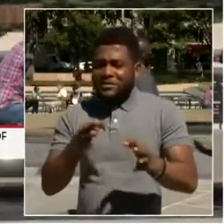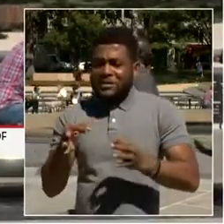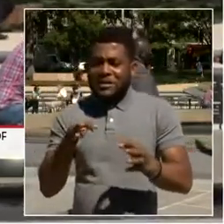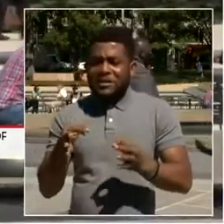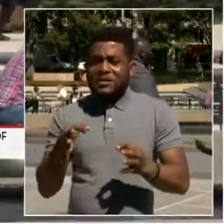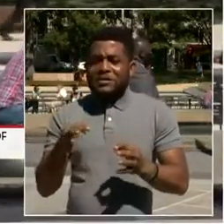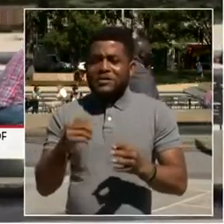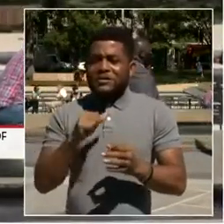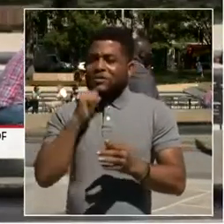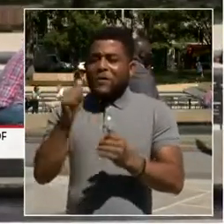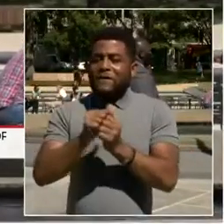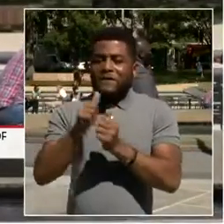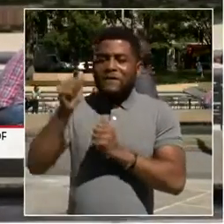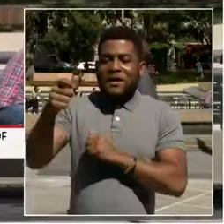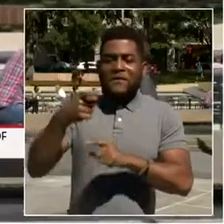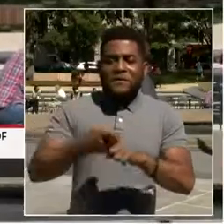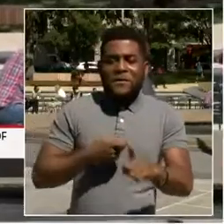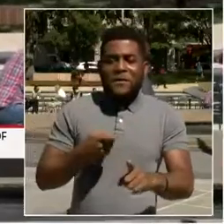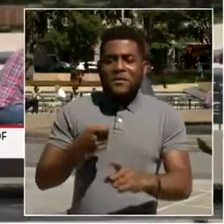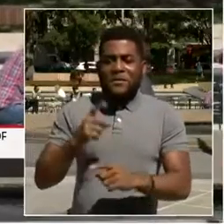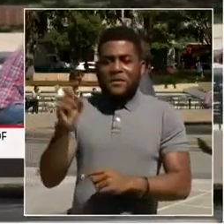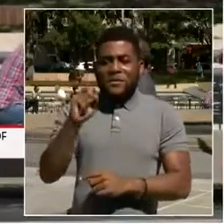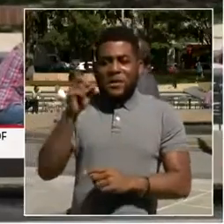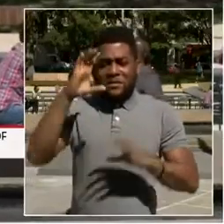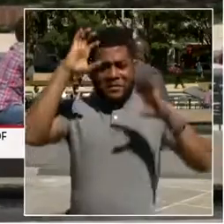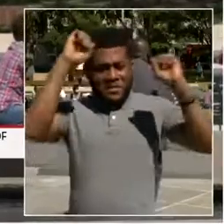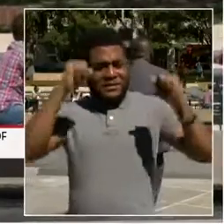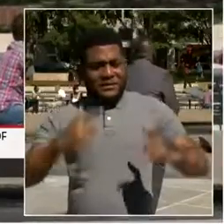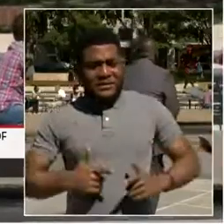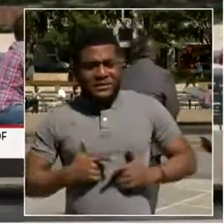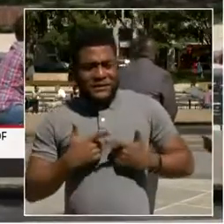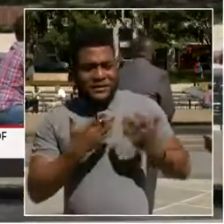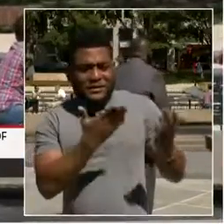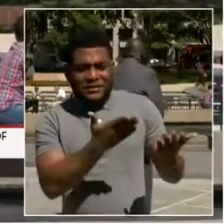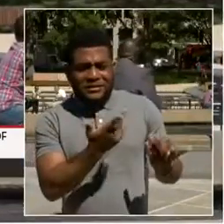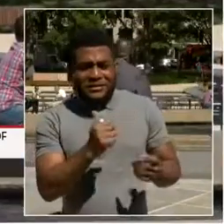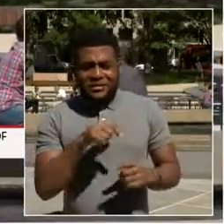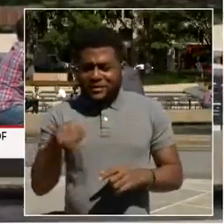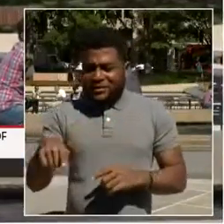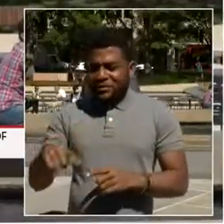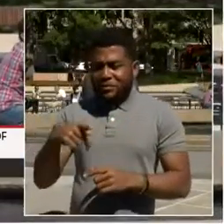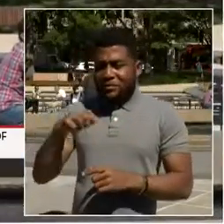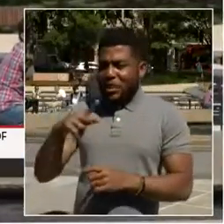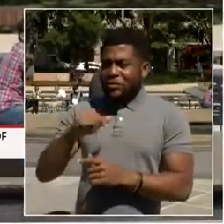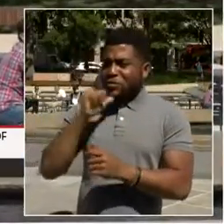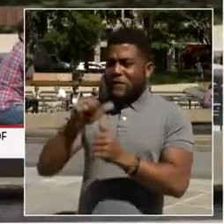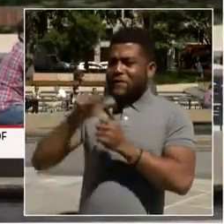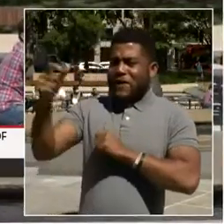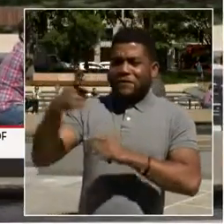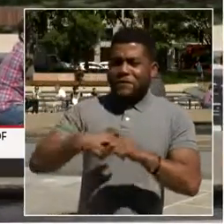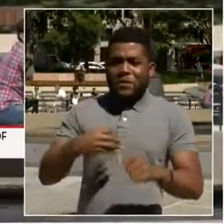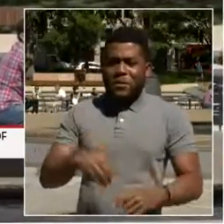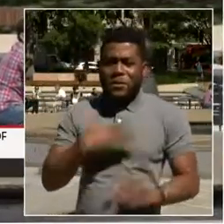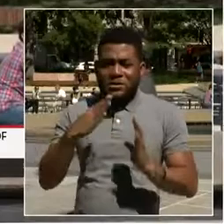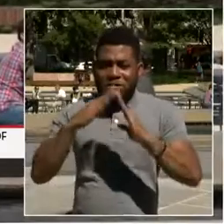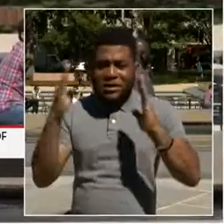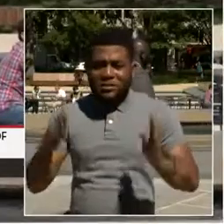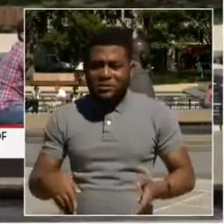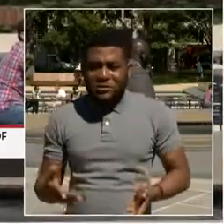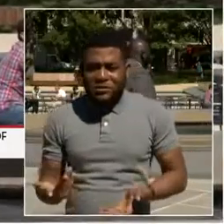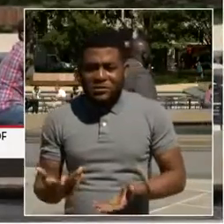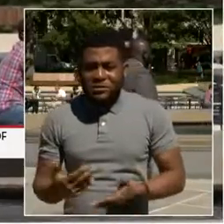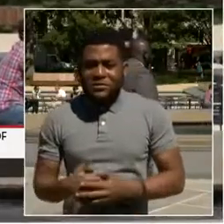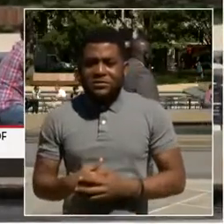White House. And this one happens to be just blocks from the White House. But for many, many years, it